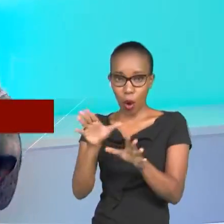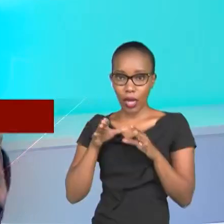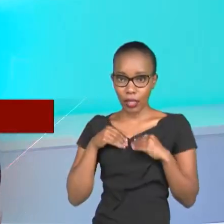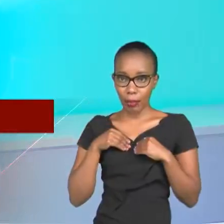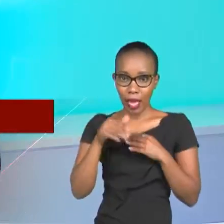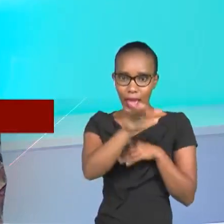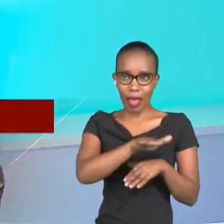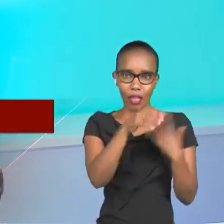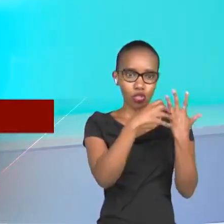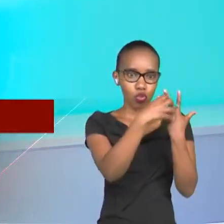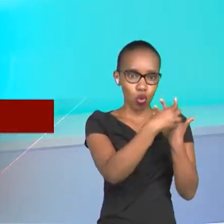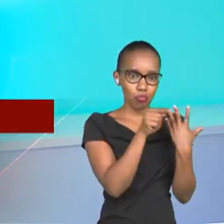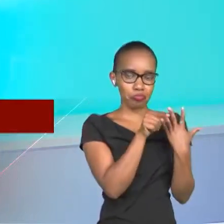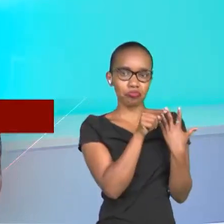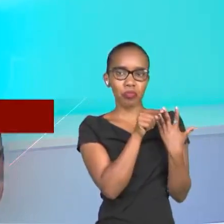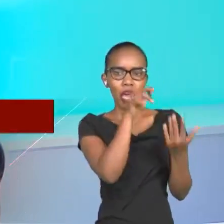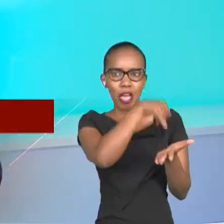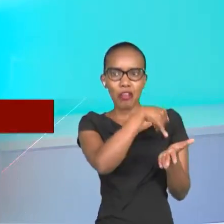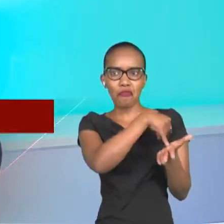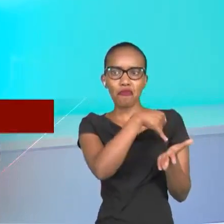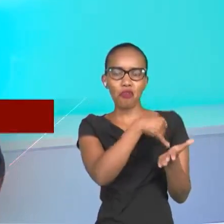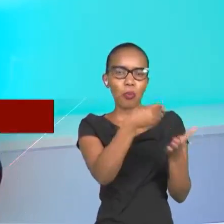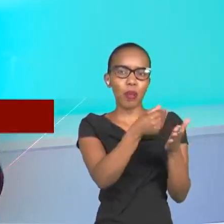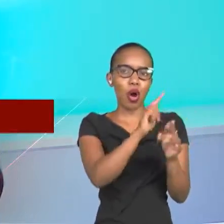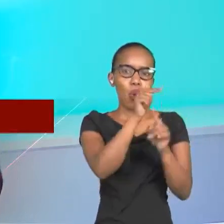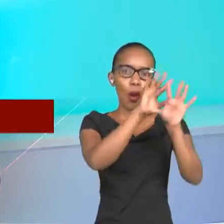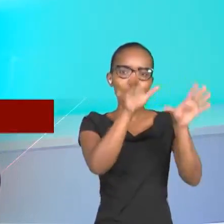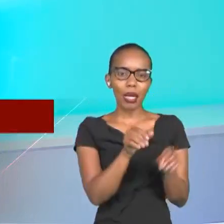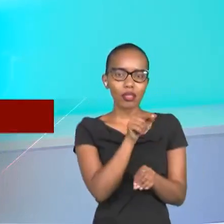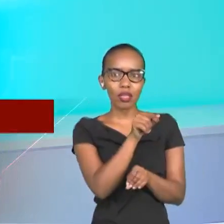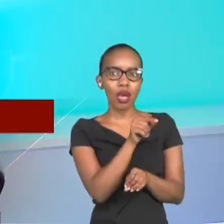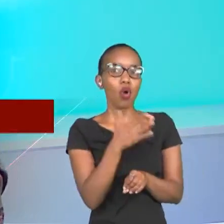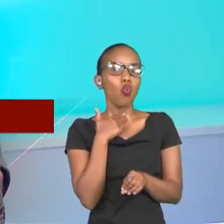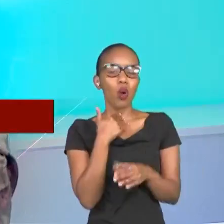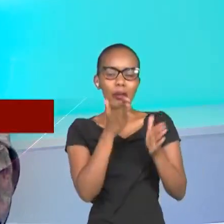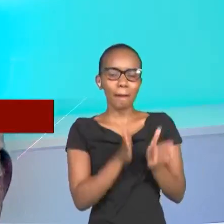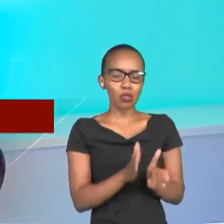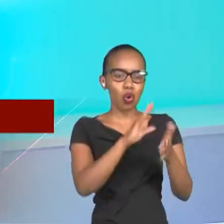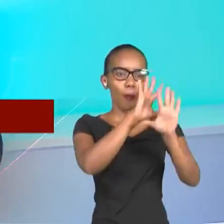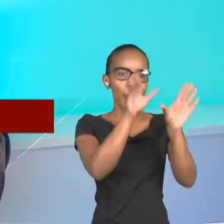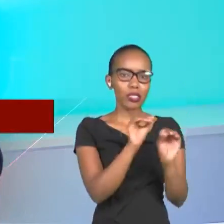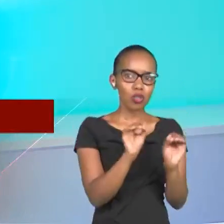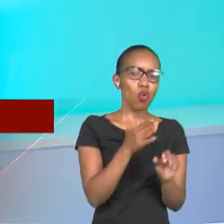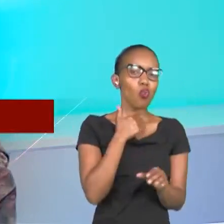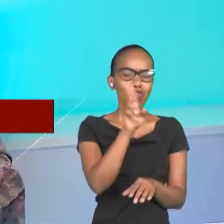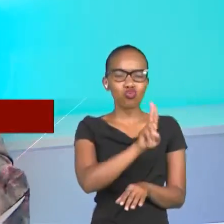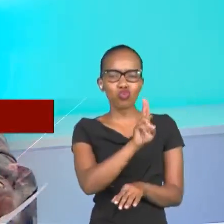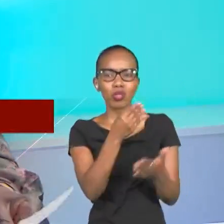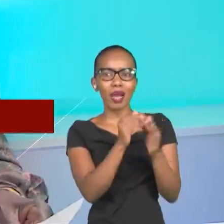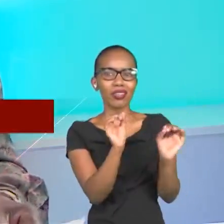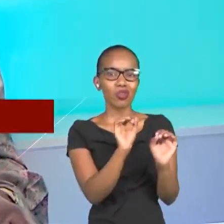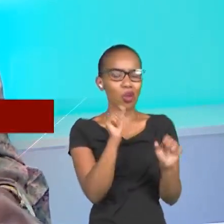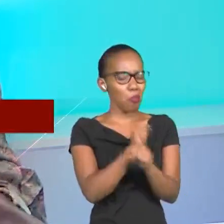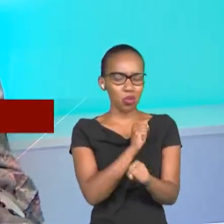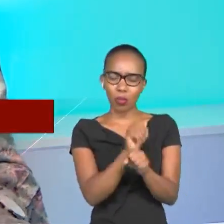Sonko will be dealing with this music anytime when the budgets are here, he don't want on the budget, he don't want to lose the money. We cannot go that